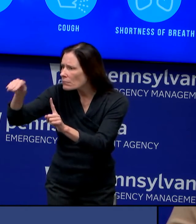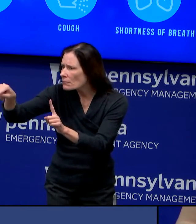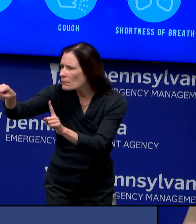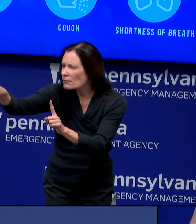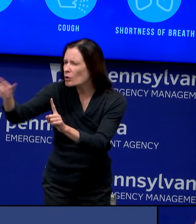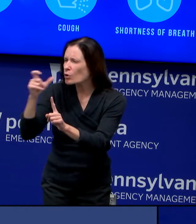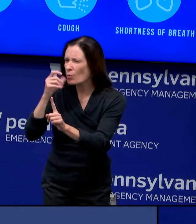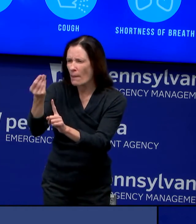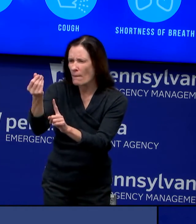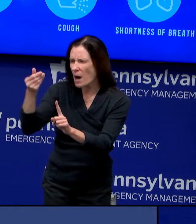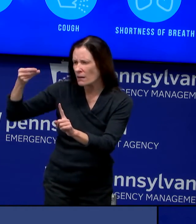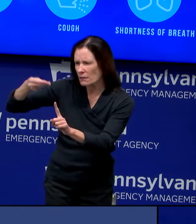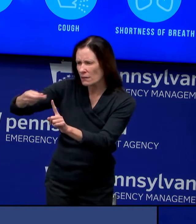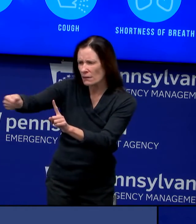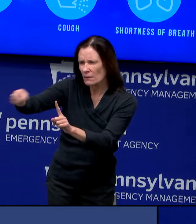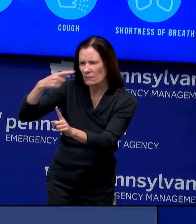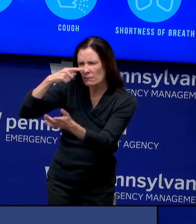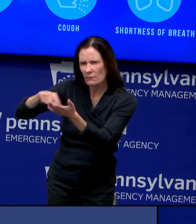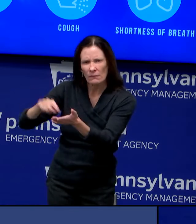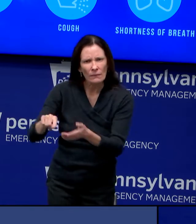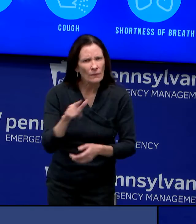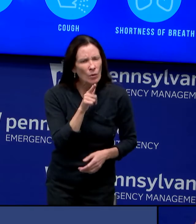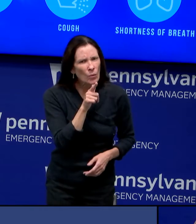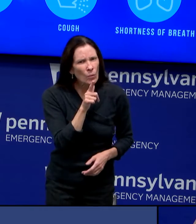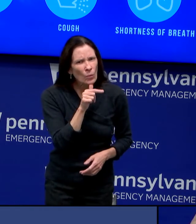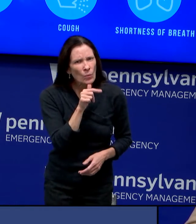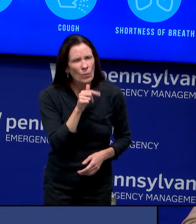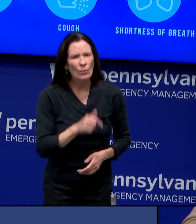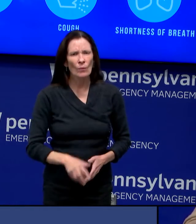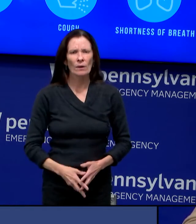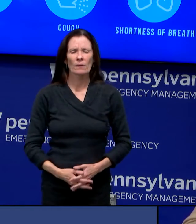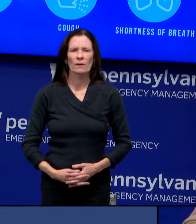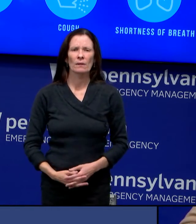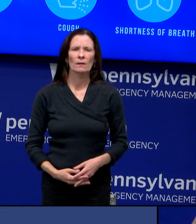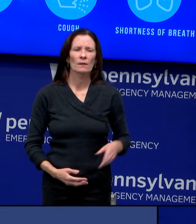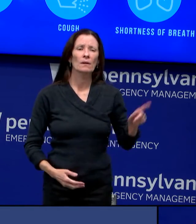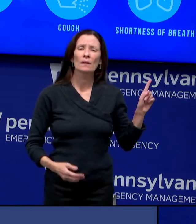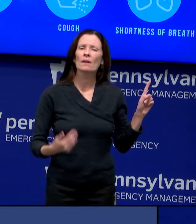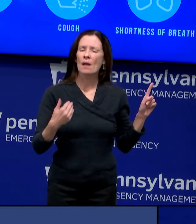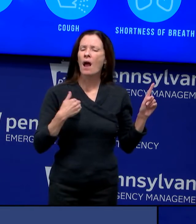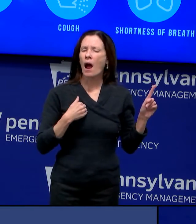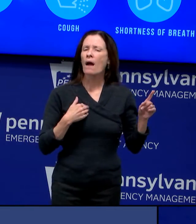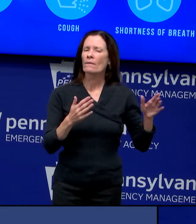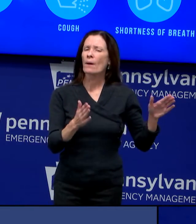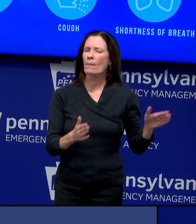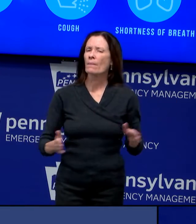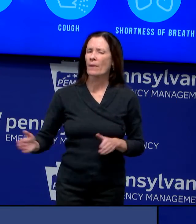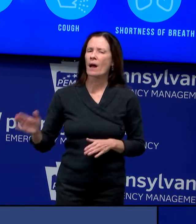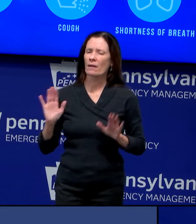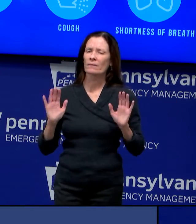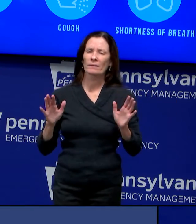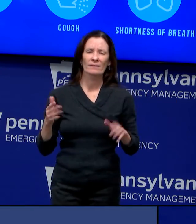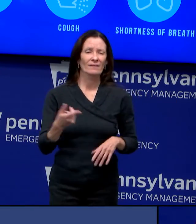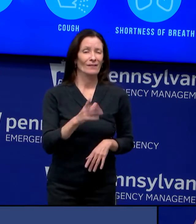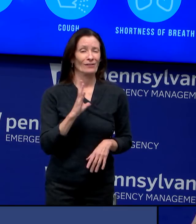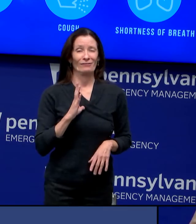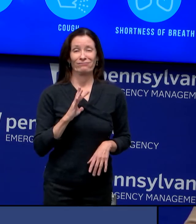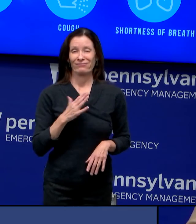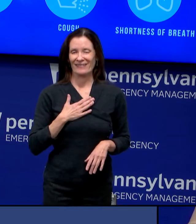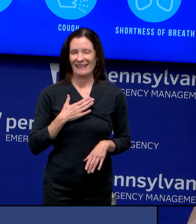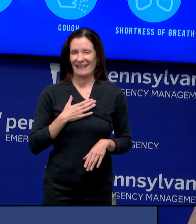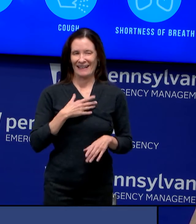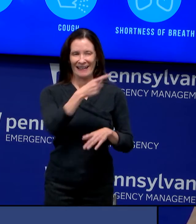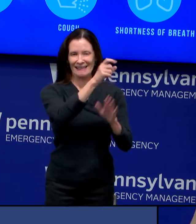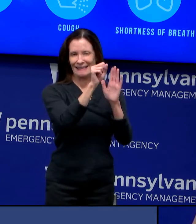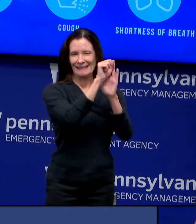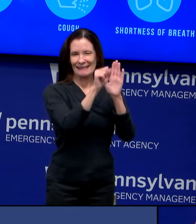in our county and state health department centers, as well as working with the county municipal health